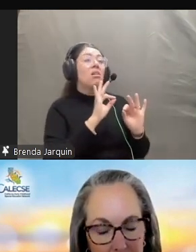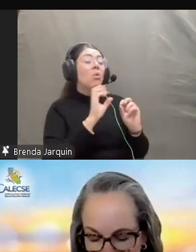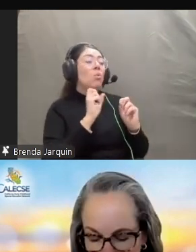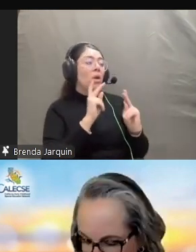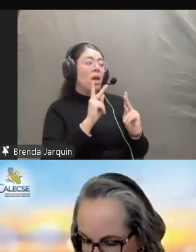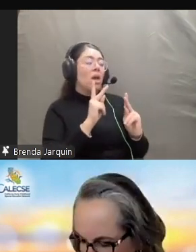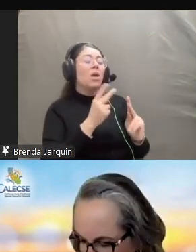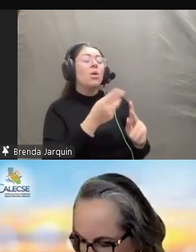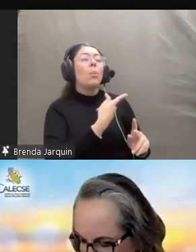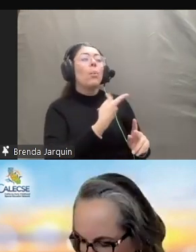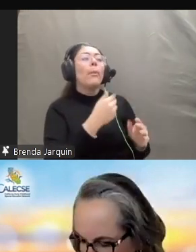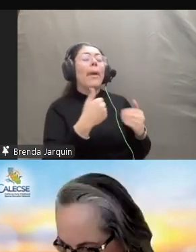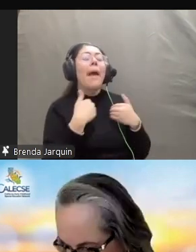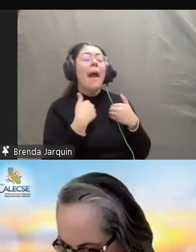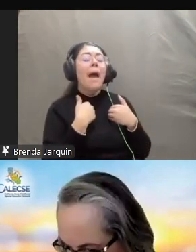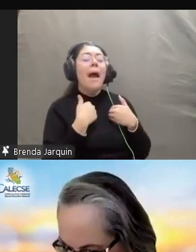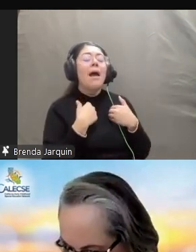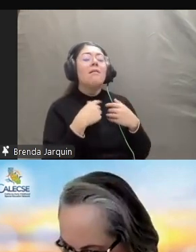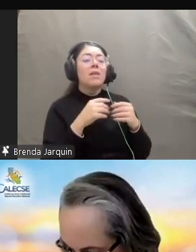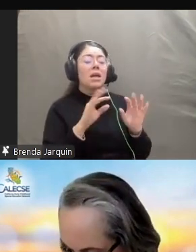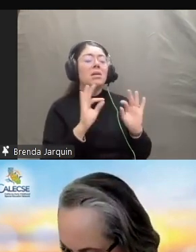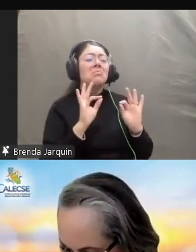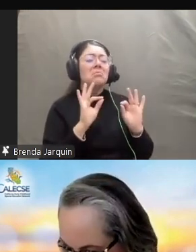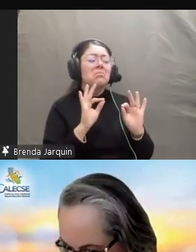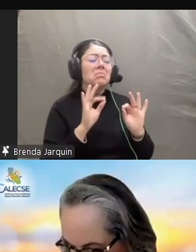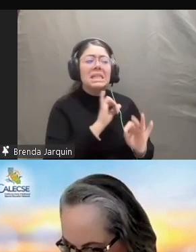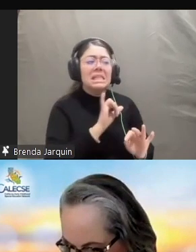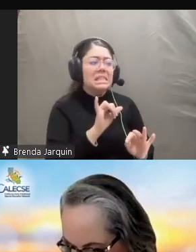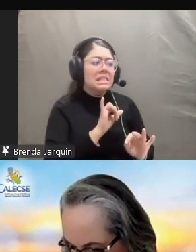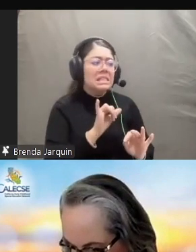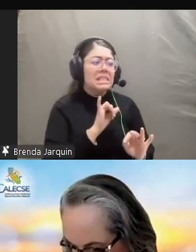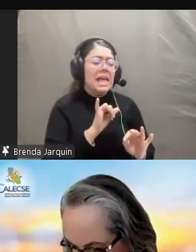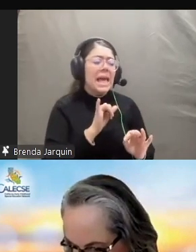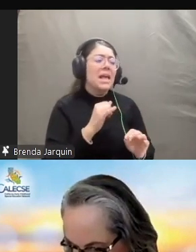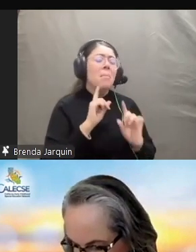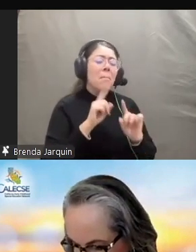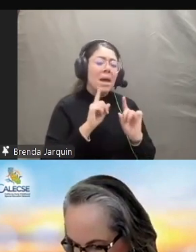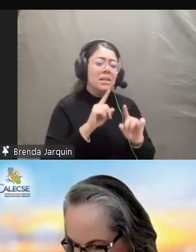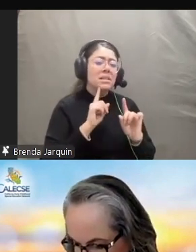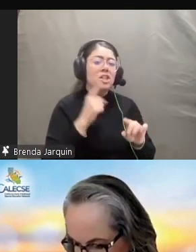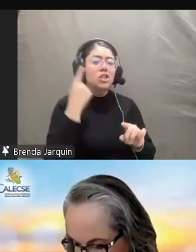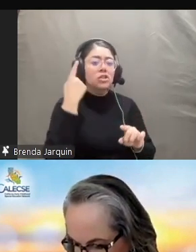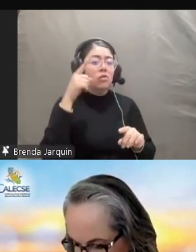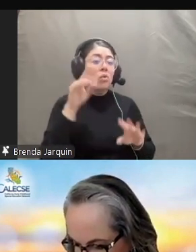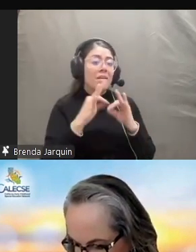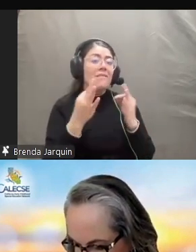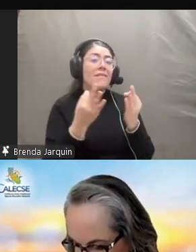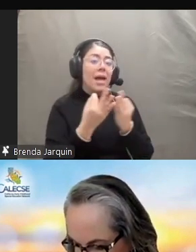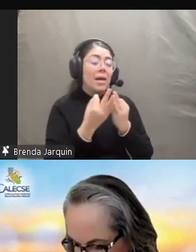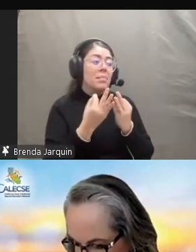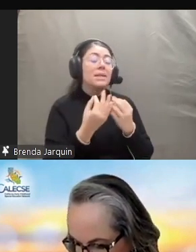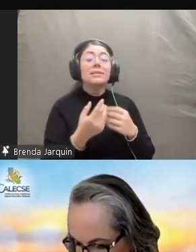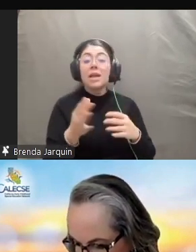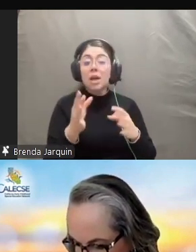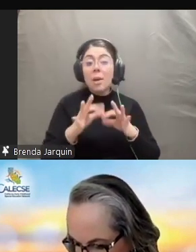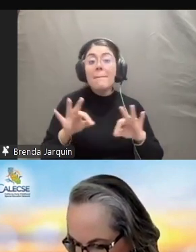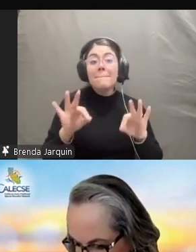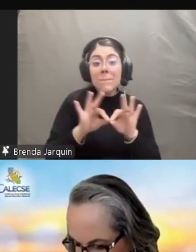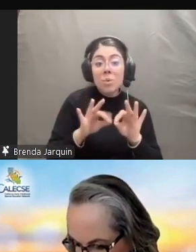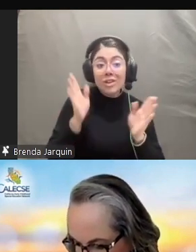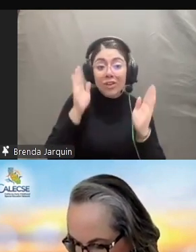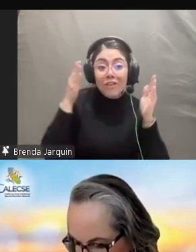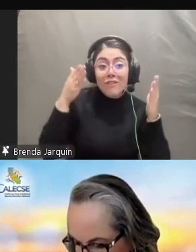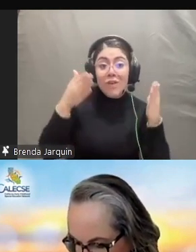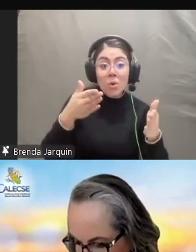So that was a lot of extra meetings, but it really helped us make sure we were clear in what we all understood and took away from